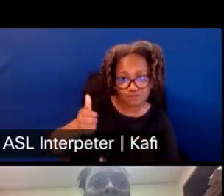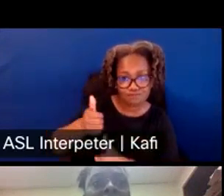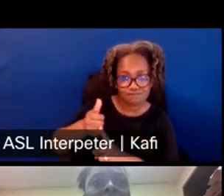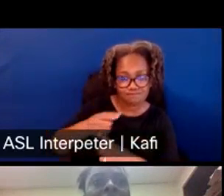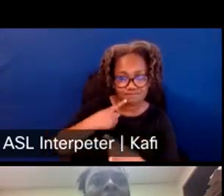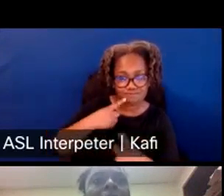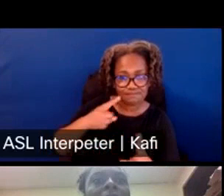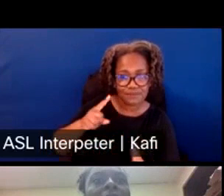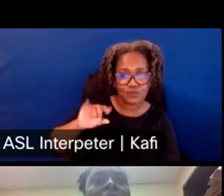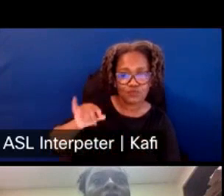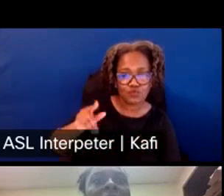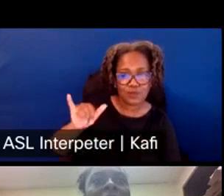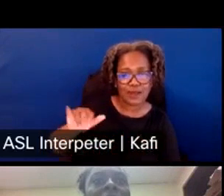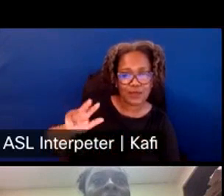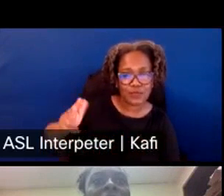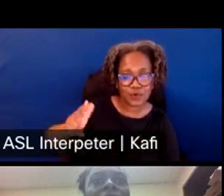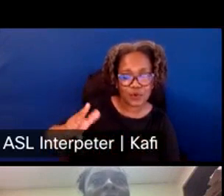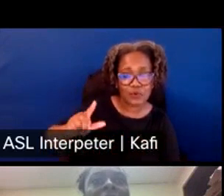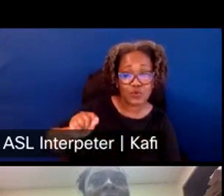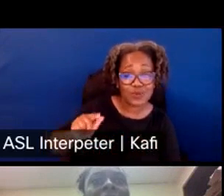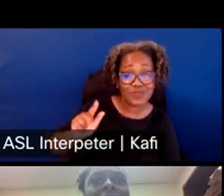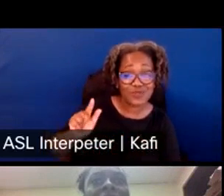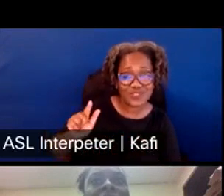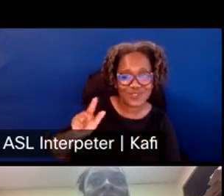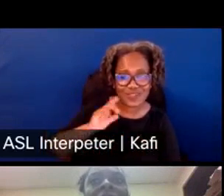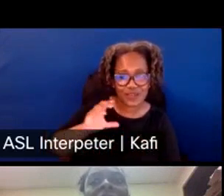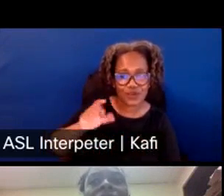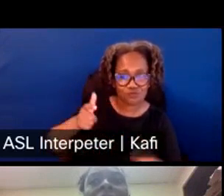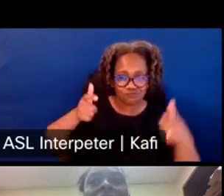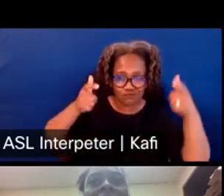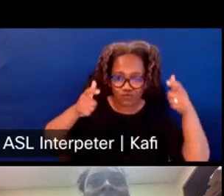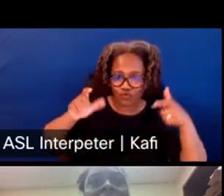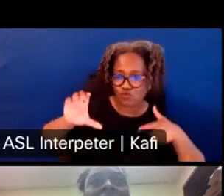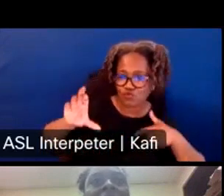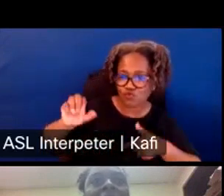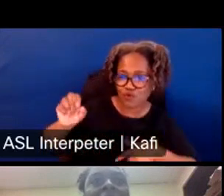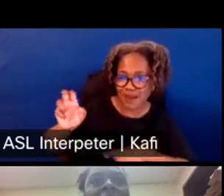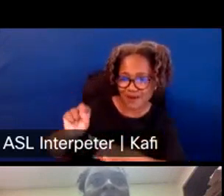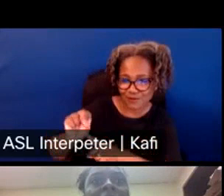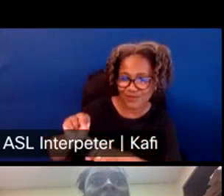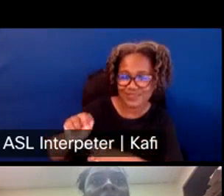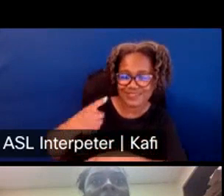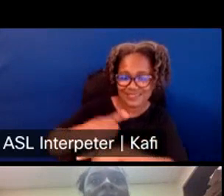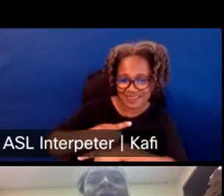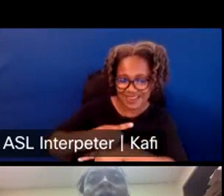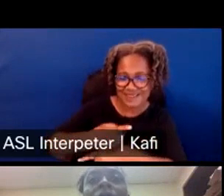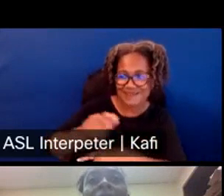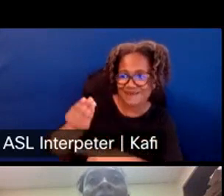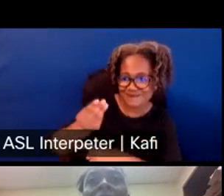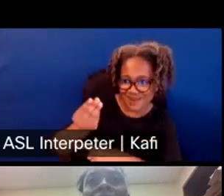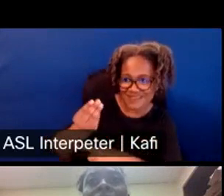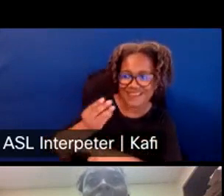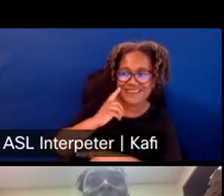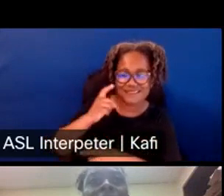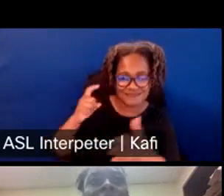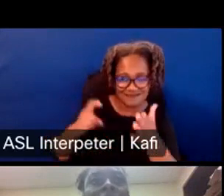Crown Day. Monday, July 3rd is recognized nationally as Crown Day and acknowledges the Crown Create